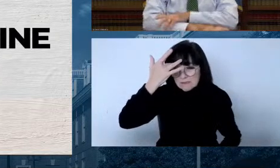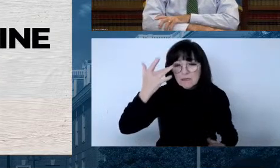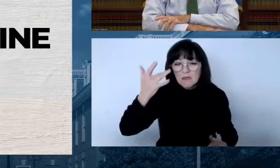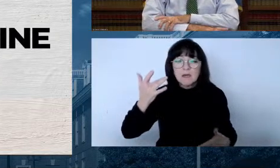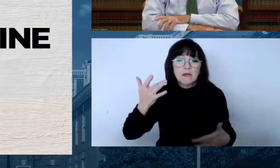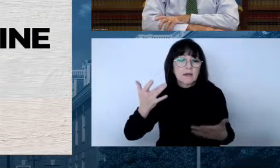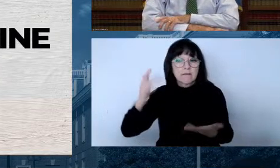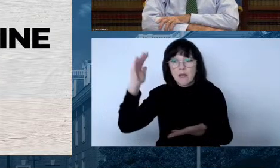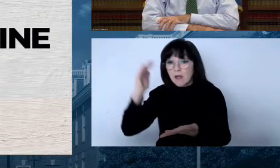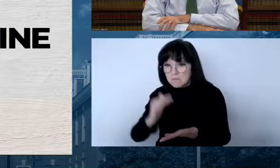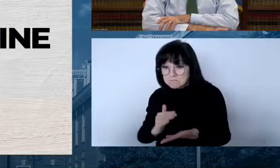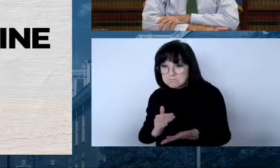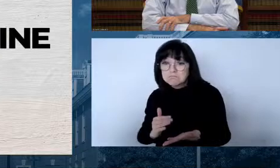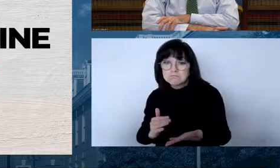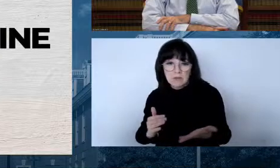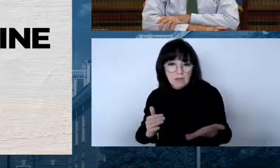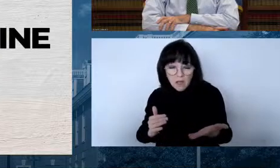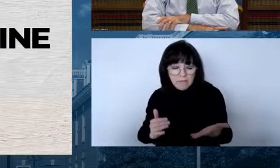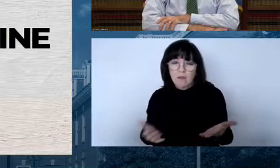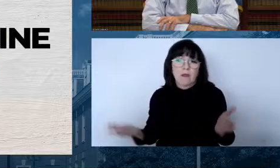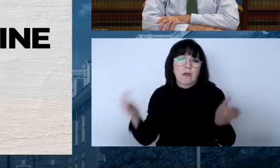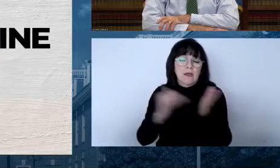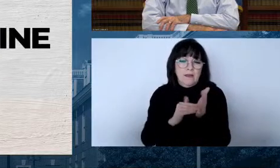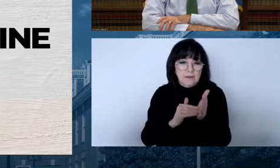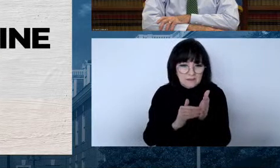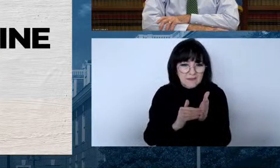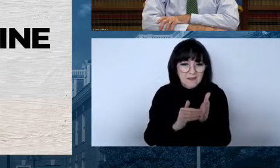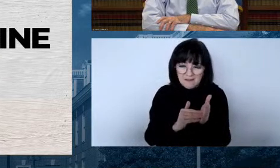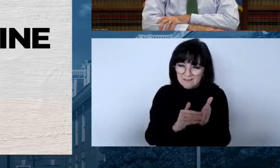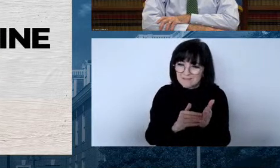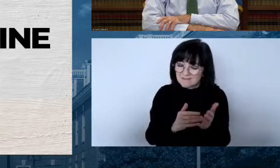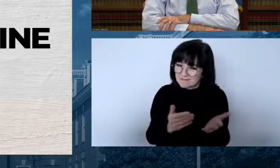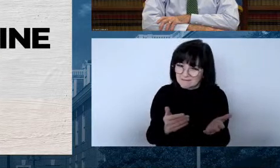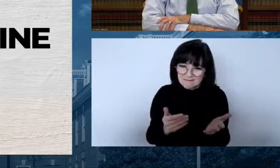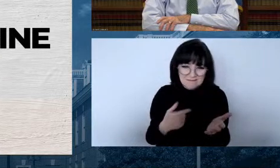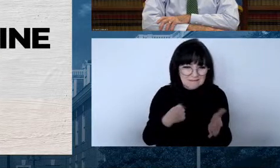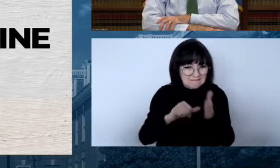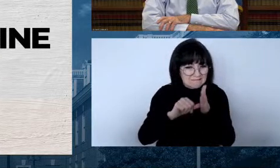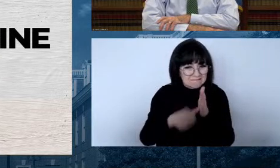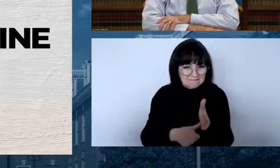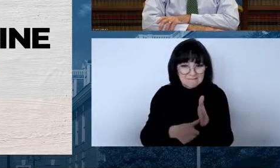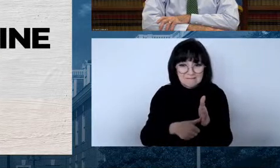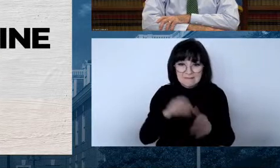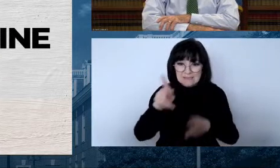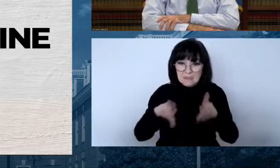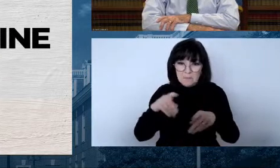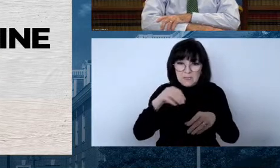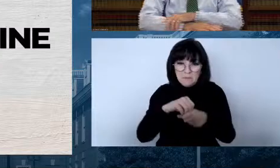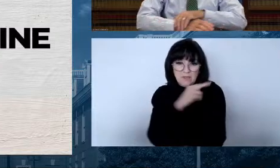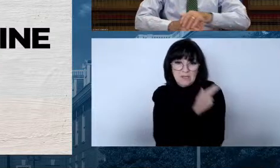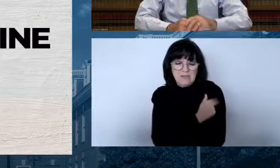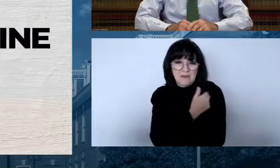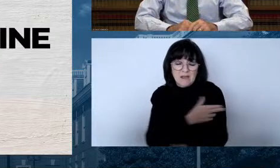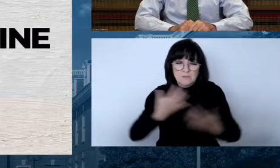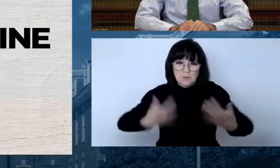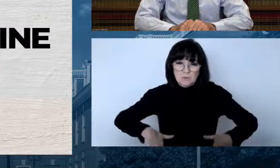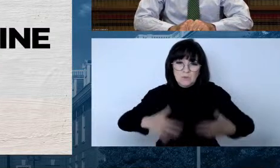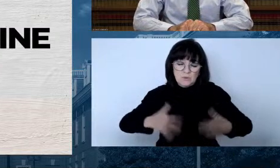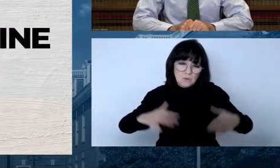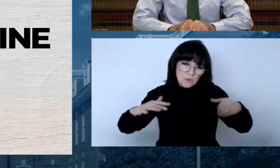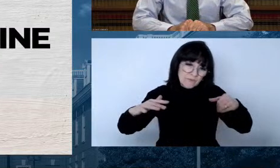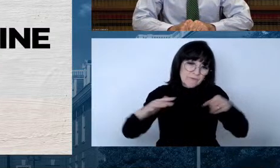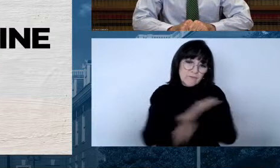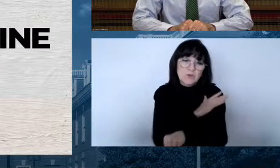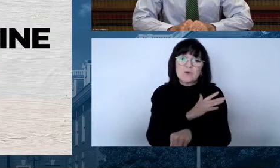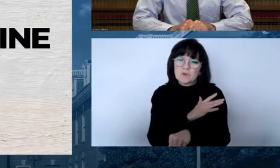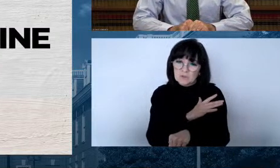14th of 474, already at 454. We're hopeful that if we pull together everybody